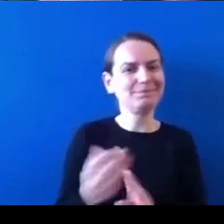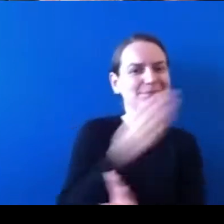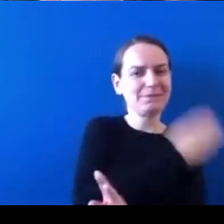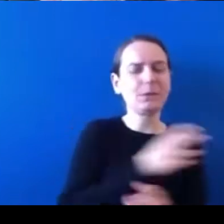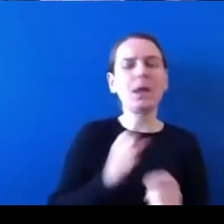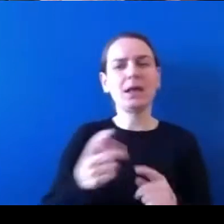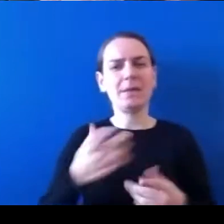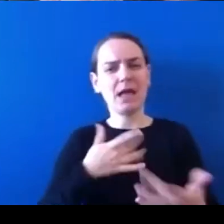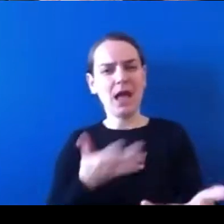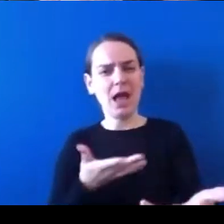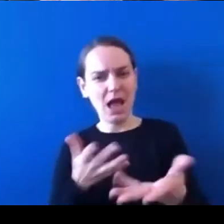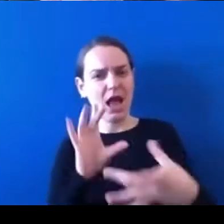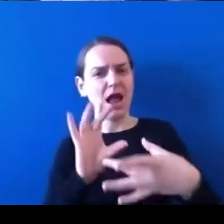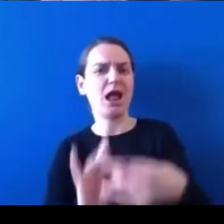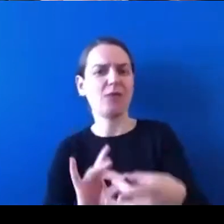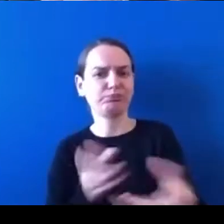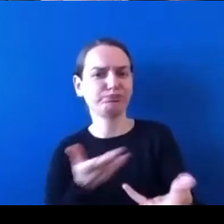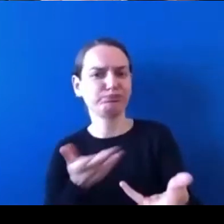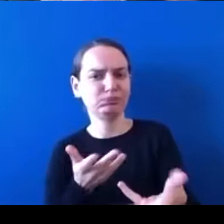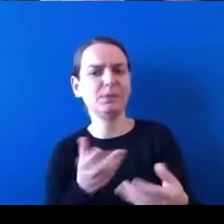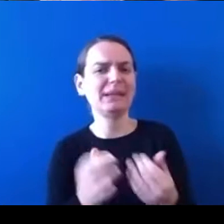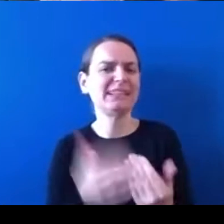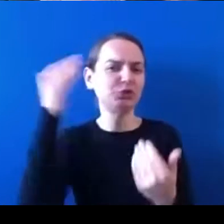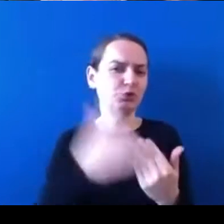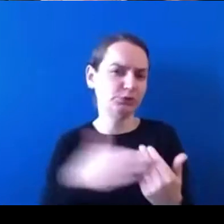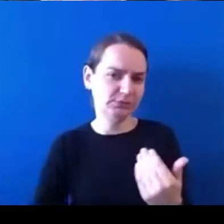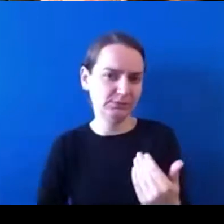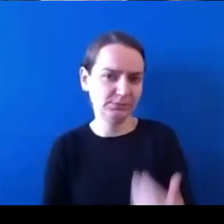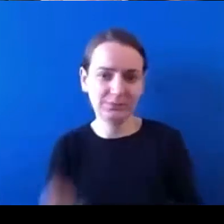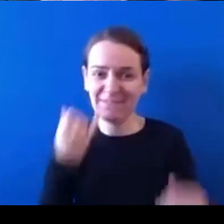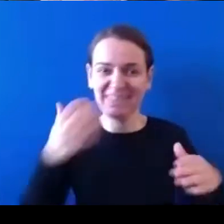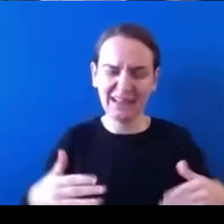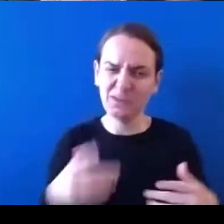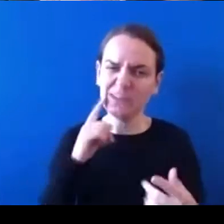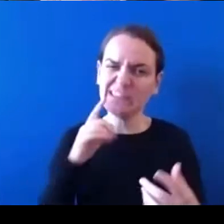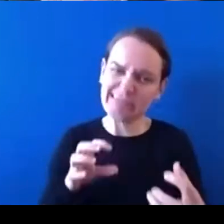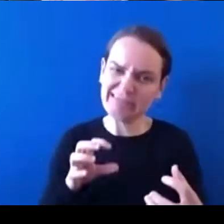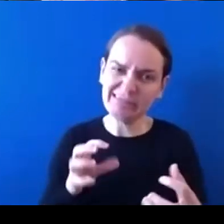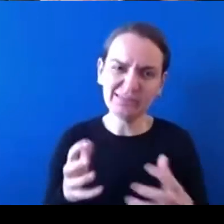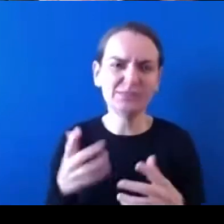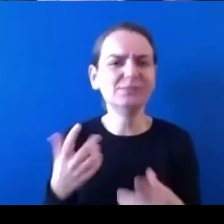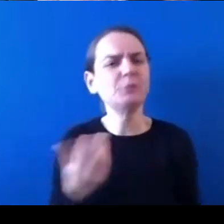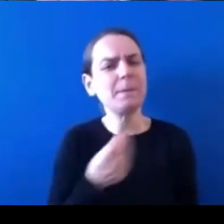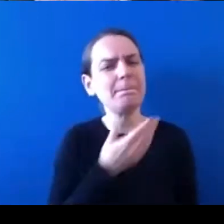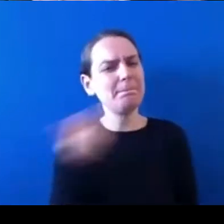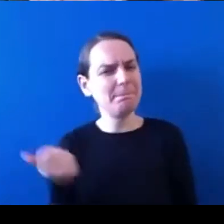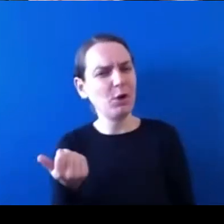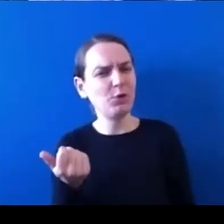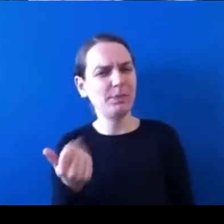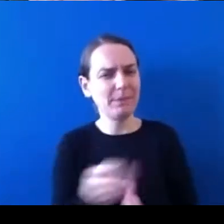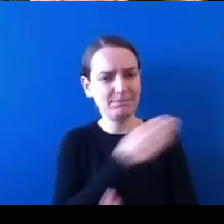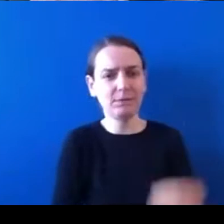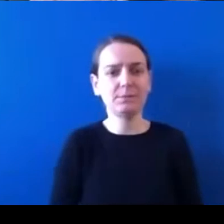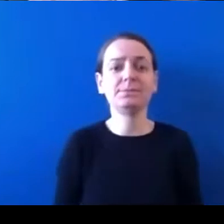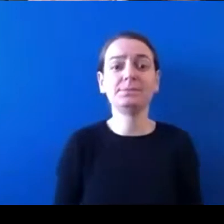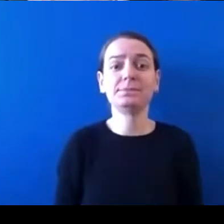semester, my daughter, her computer died. Luckily, she had a backup system that she had all her papers on a disk that she was